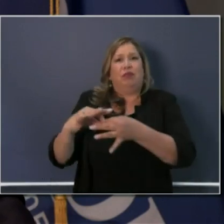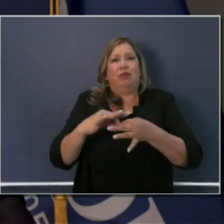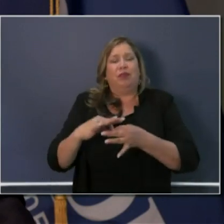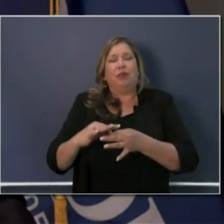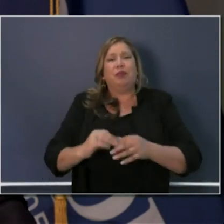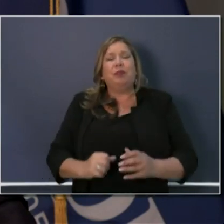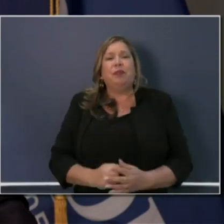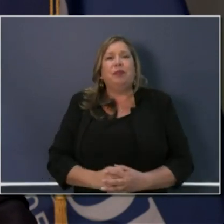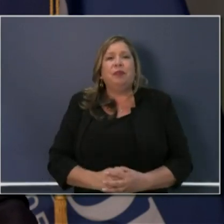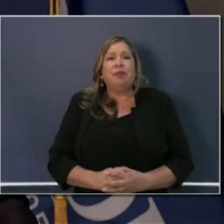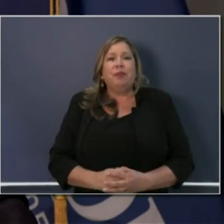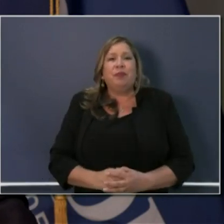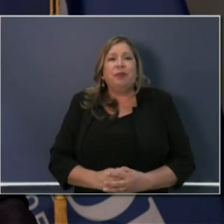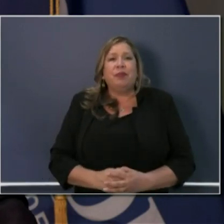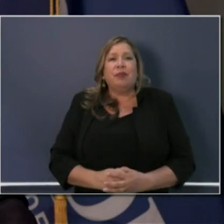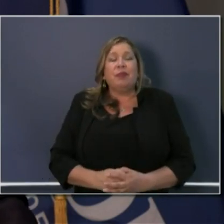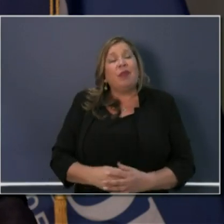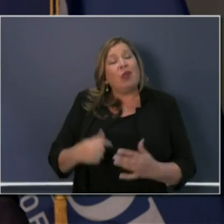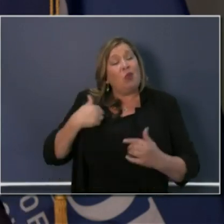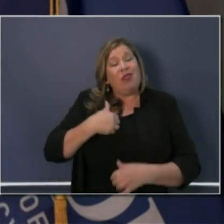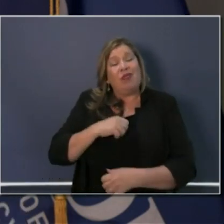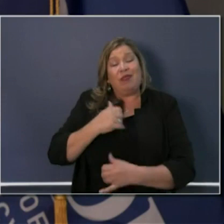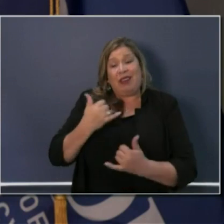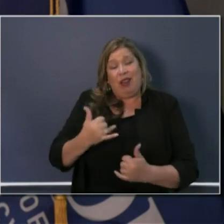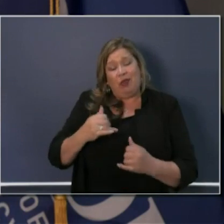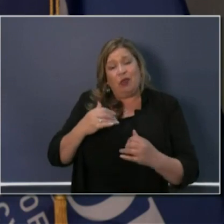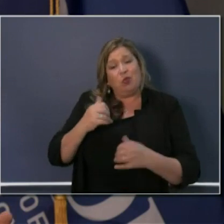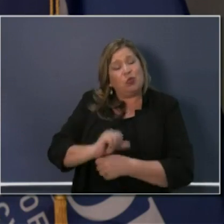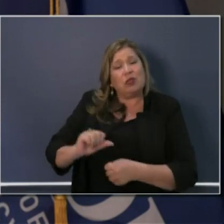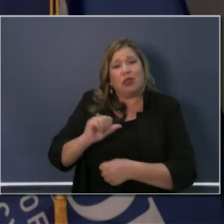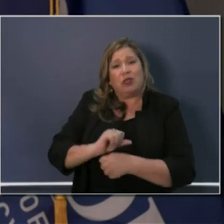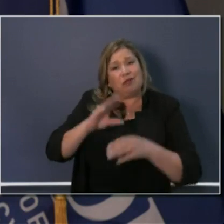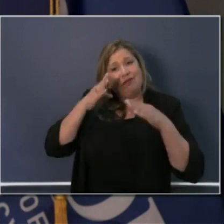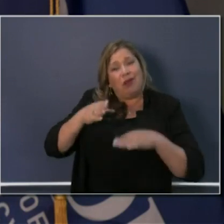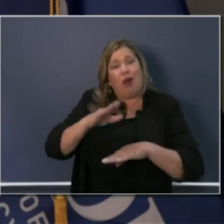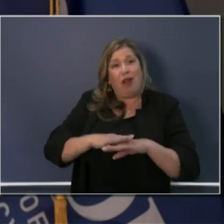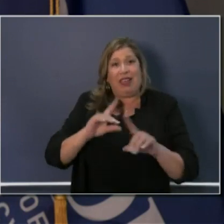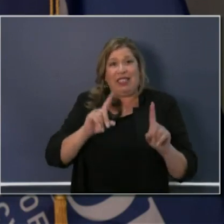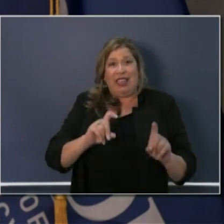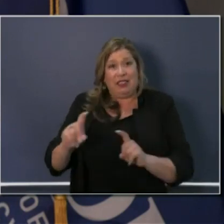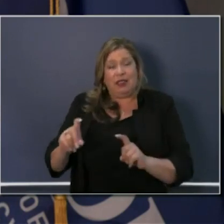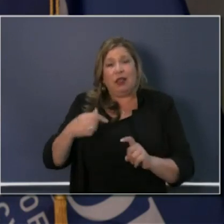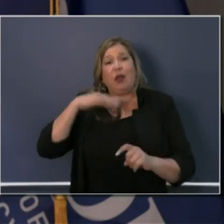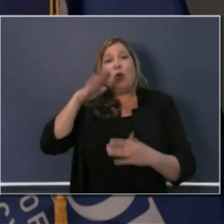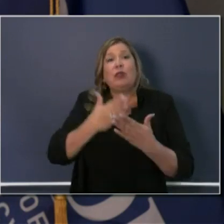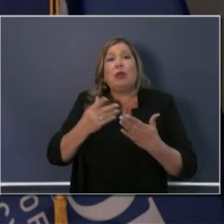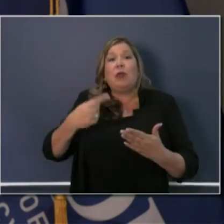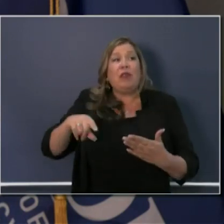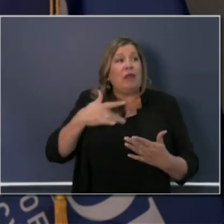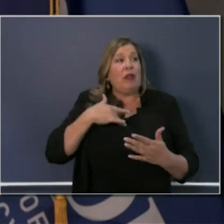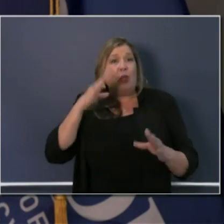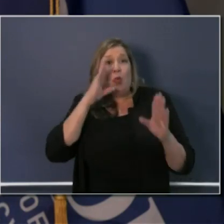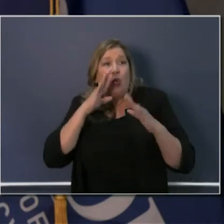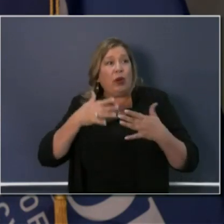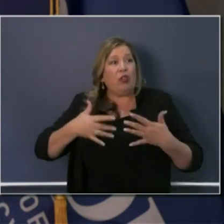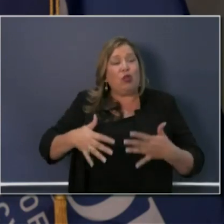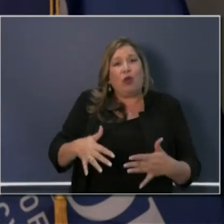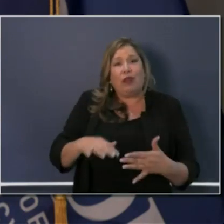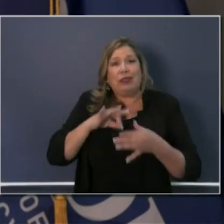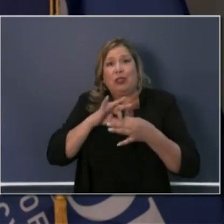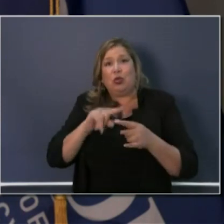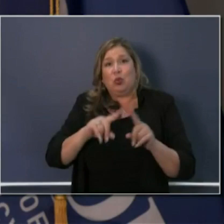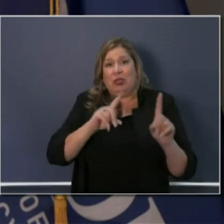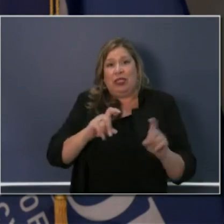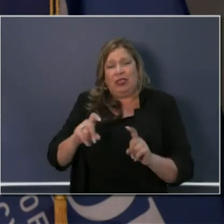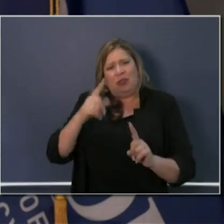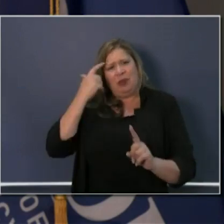and let me just say this. We have been quite forthright about the testing issues related to the RNA extraction kits that were not